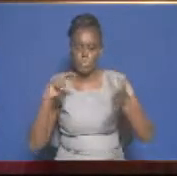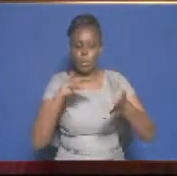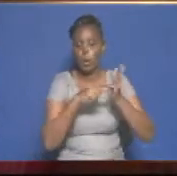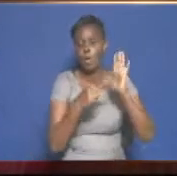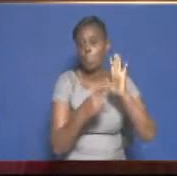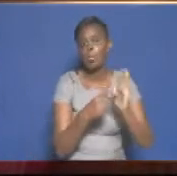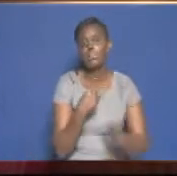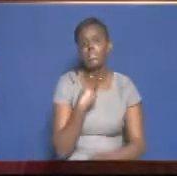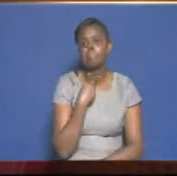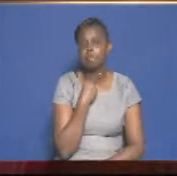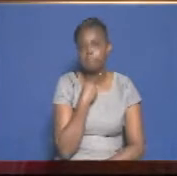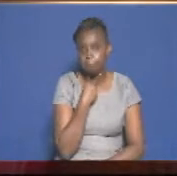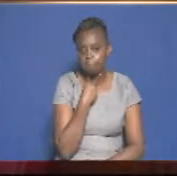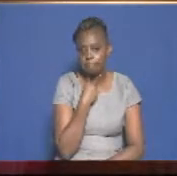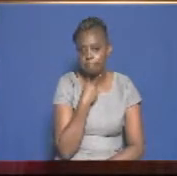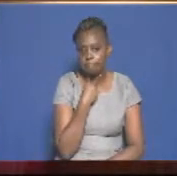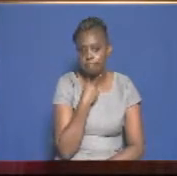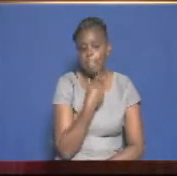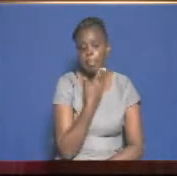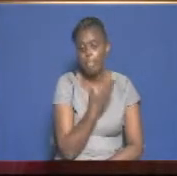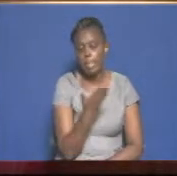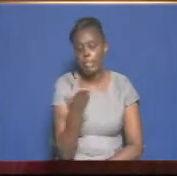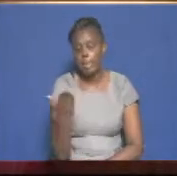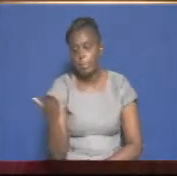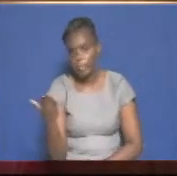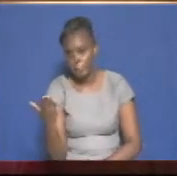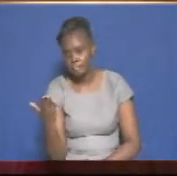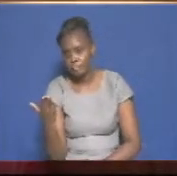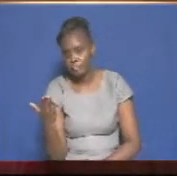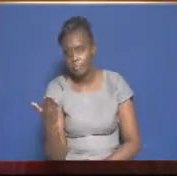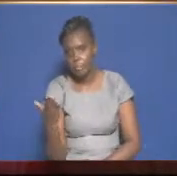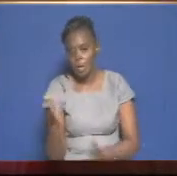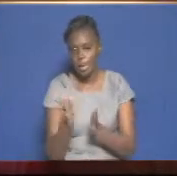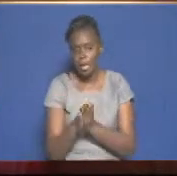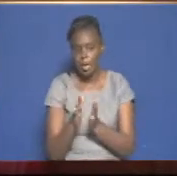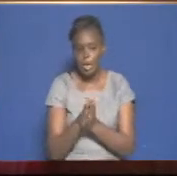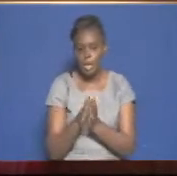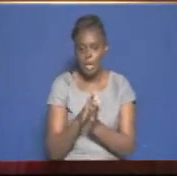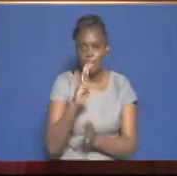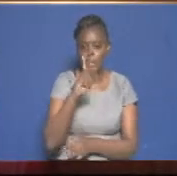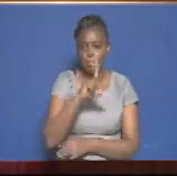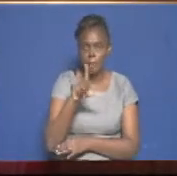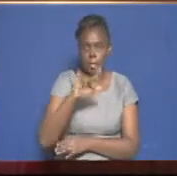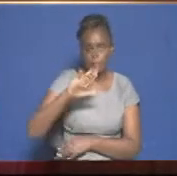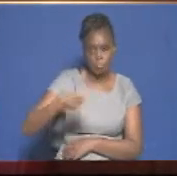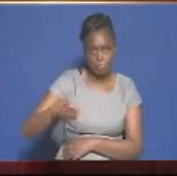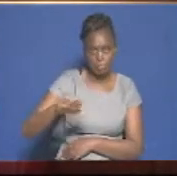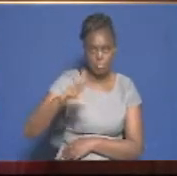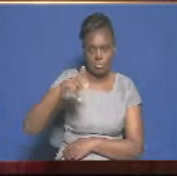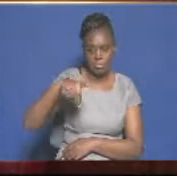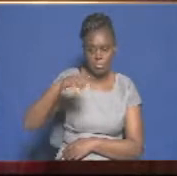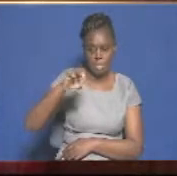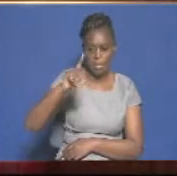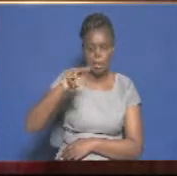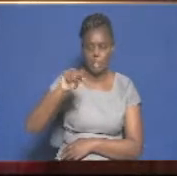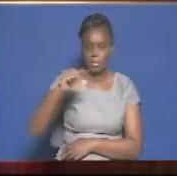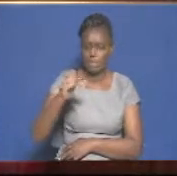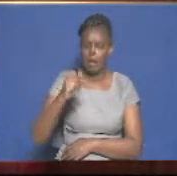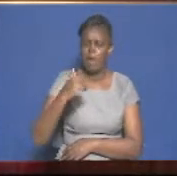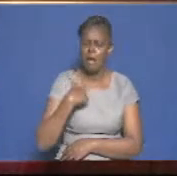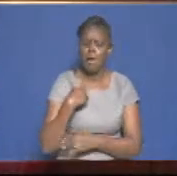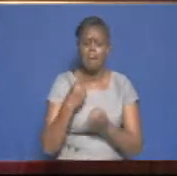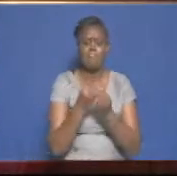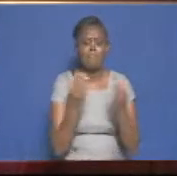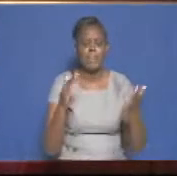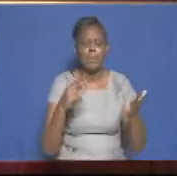Mr. Speaker, and pending bills. Mr. Speaker, we have so many stalled projects